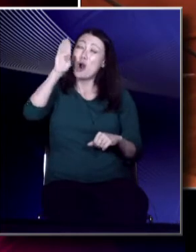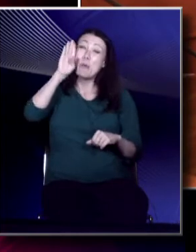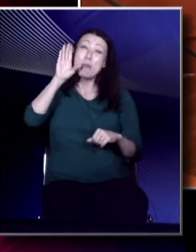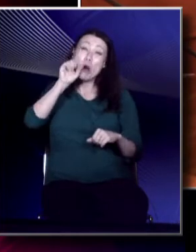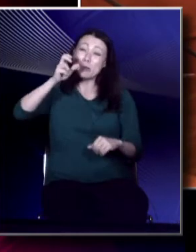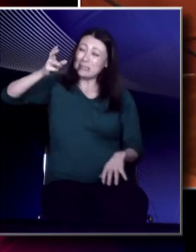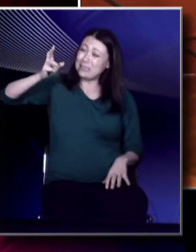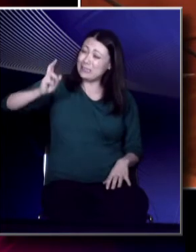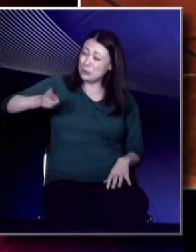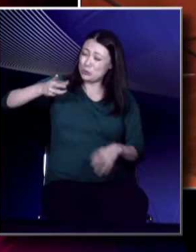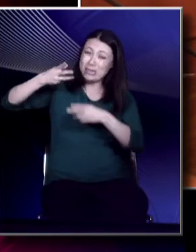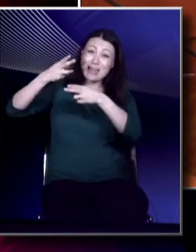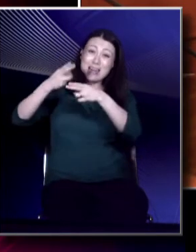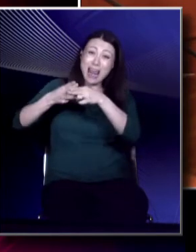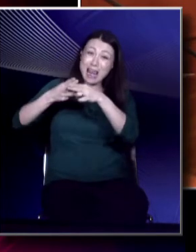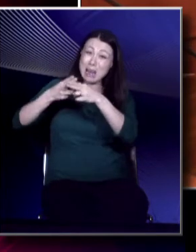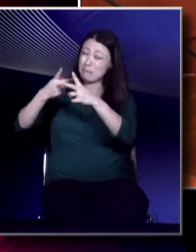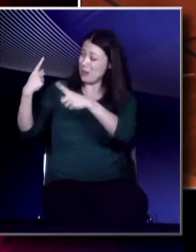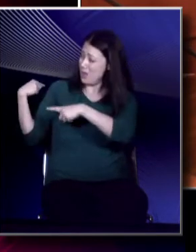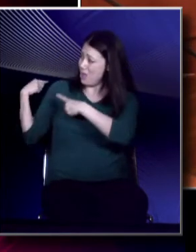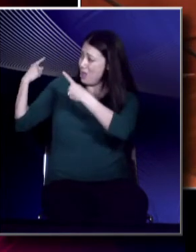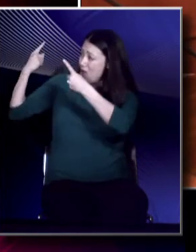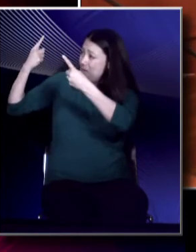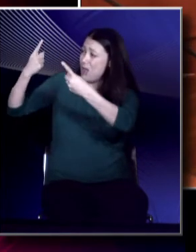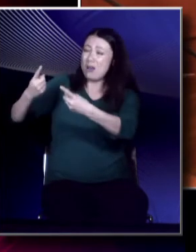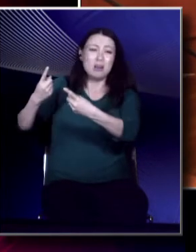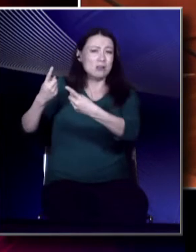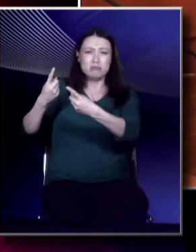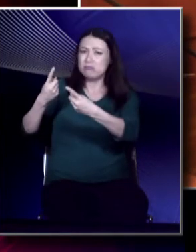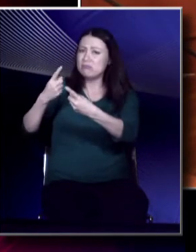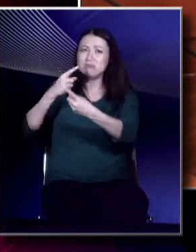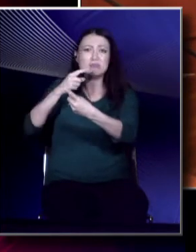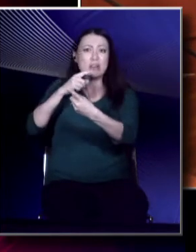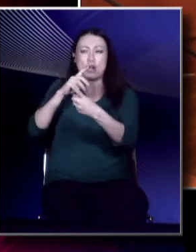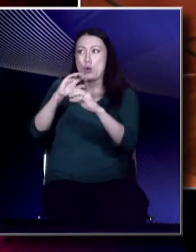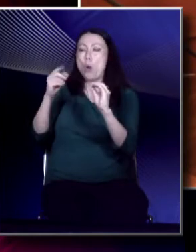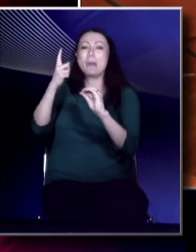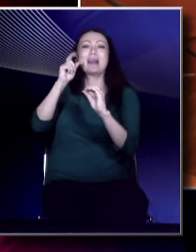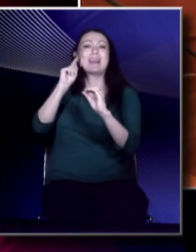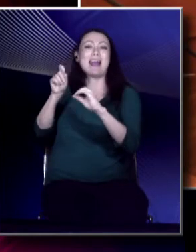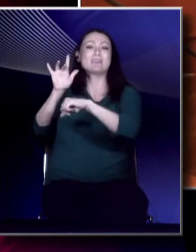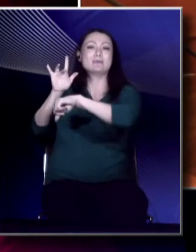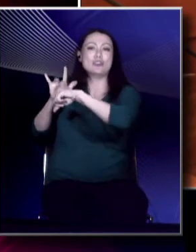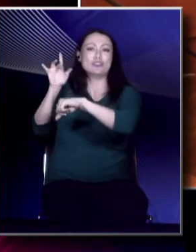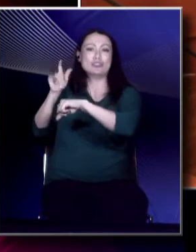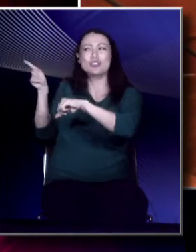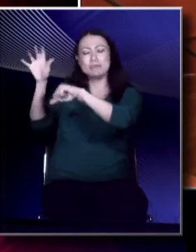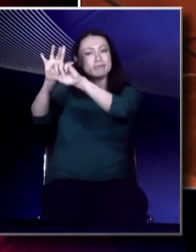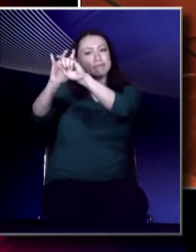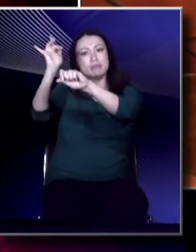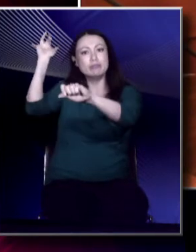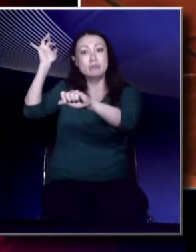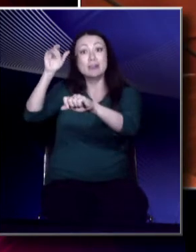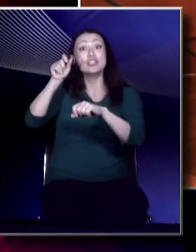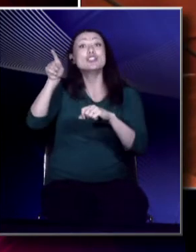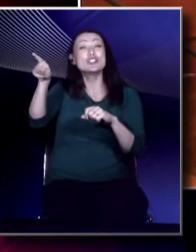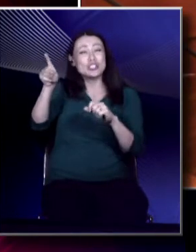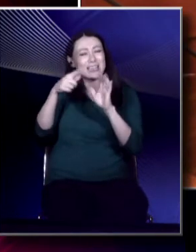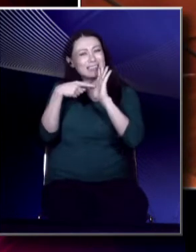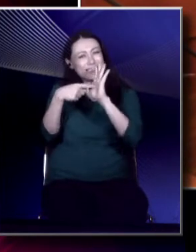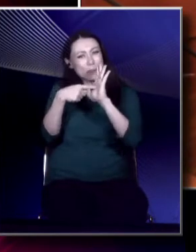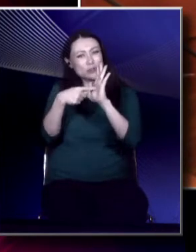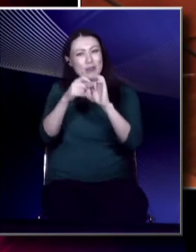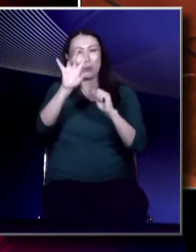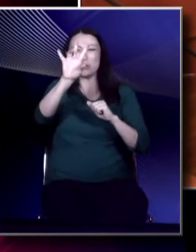that cannot be touched or tarnished. She has demonstrated the 7 habits of effective leadership that